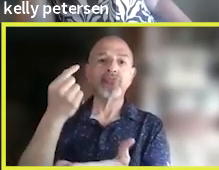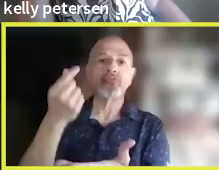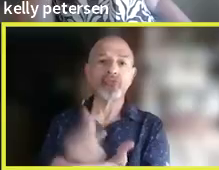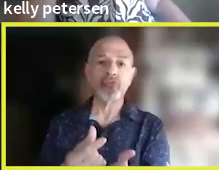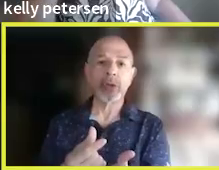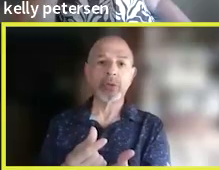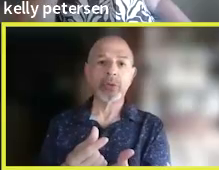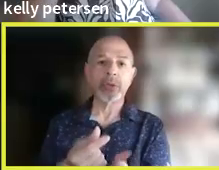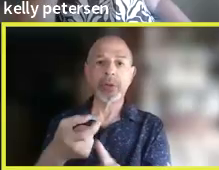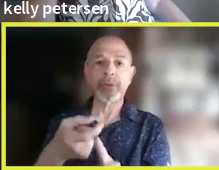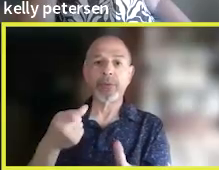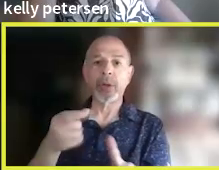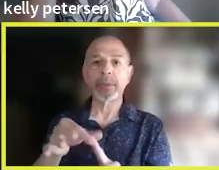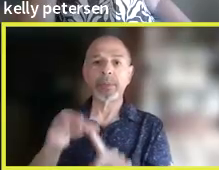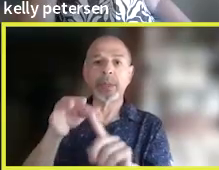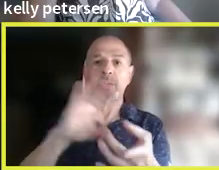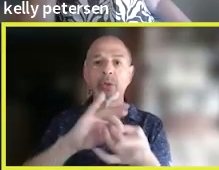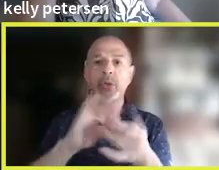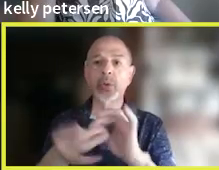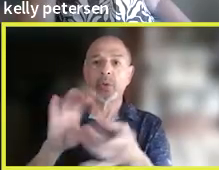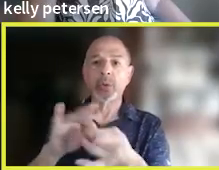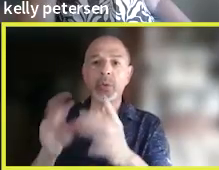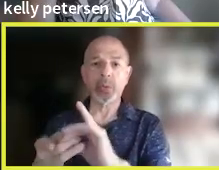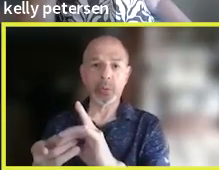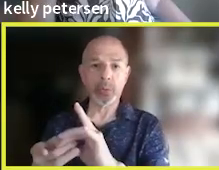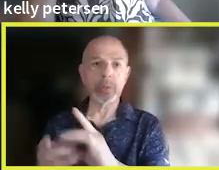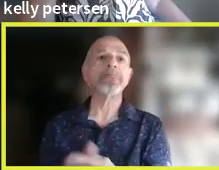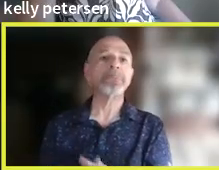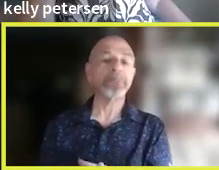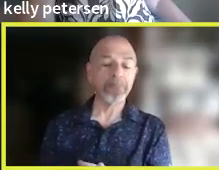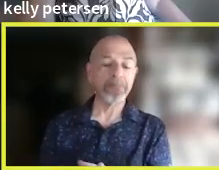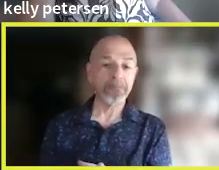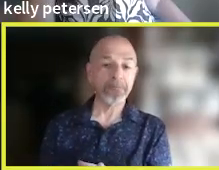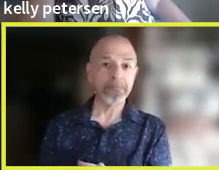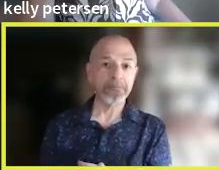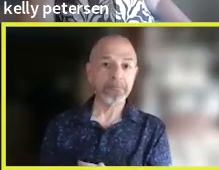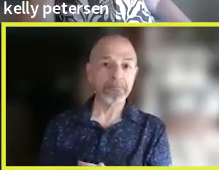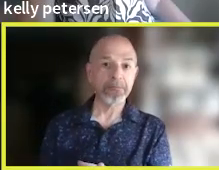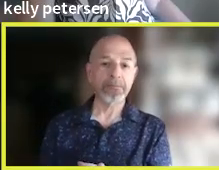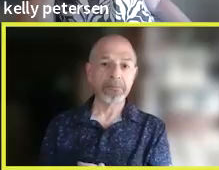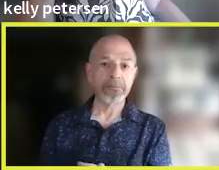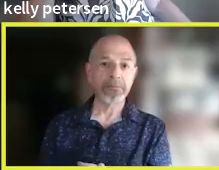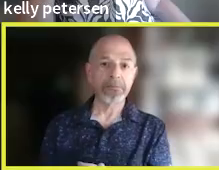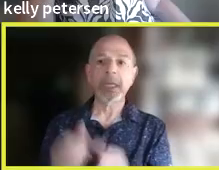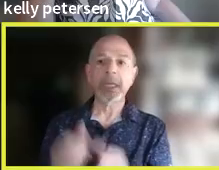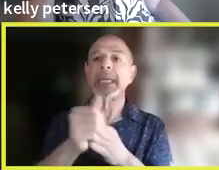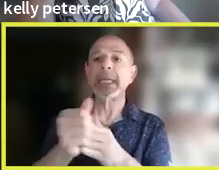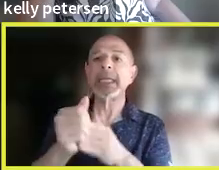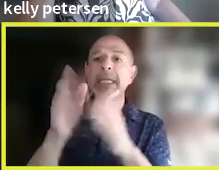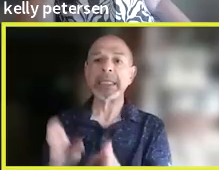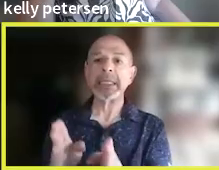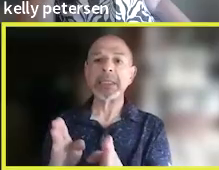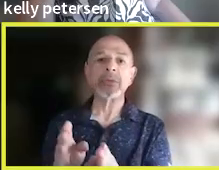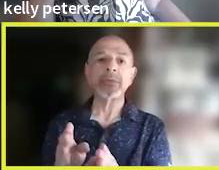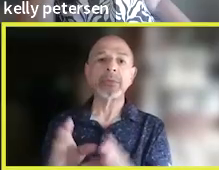Olympics Athlete Leadership University class Oh, that's wonderful. to be a